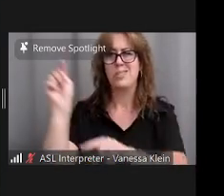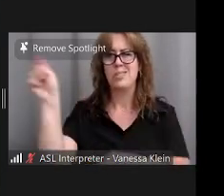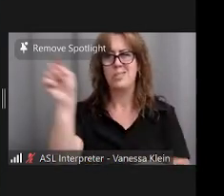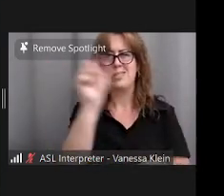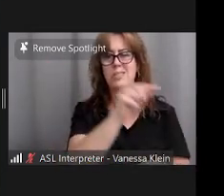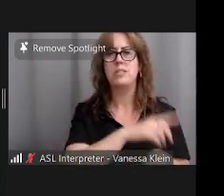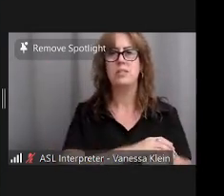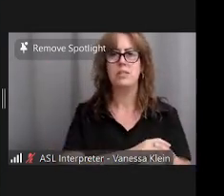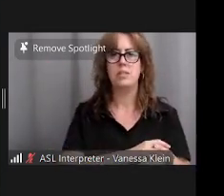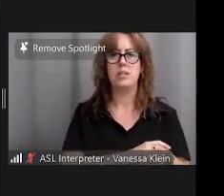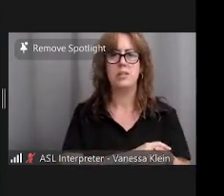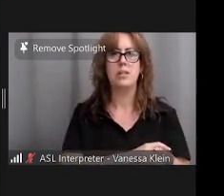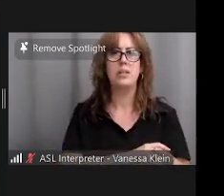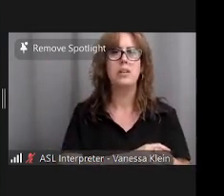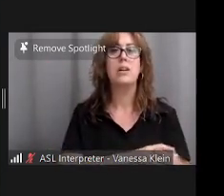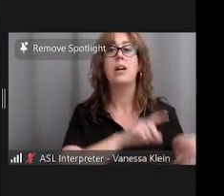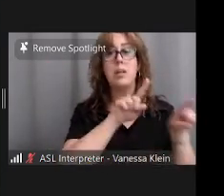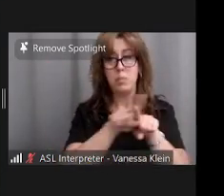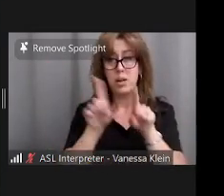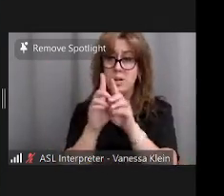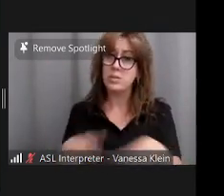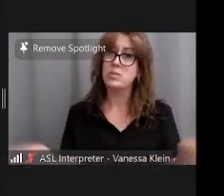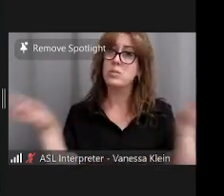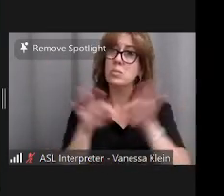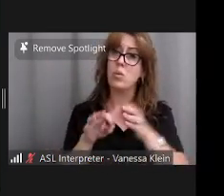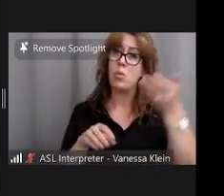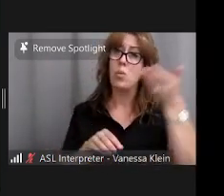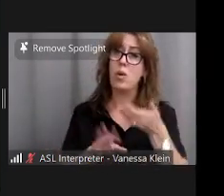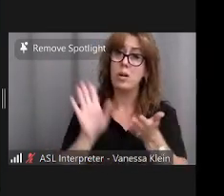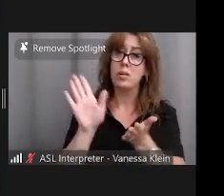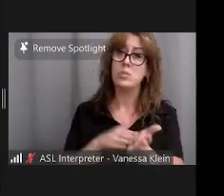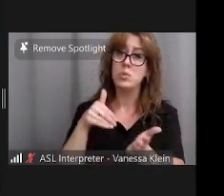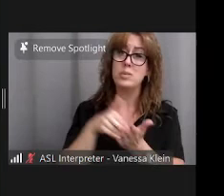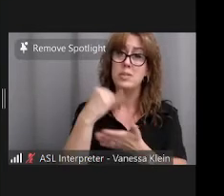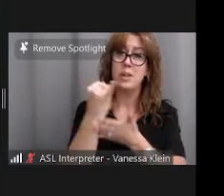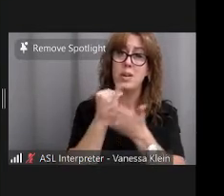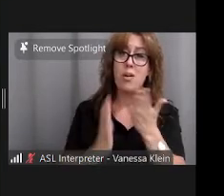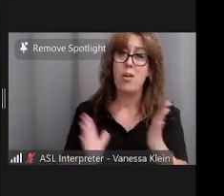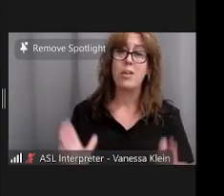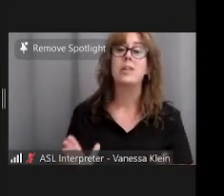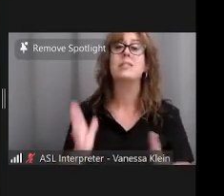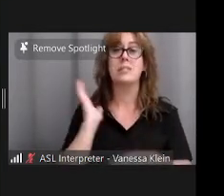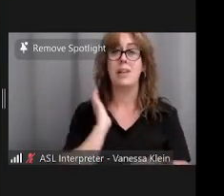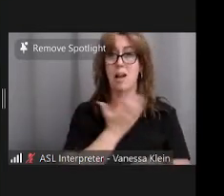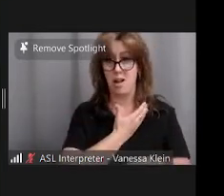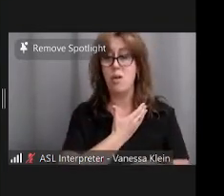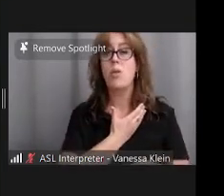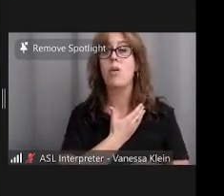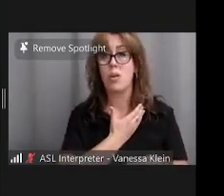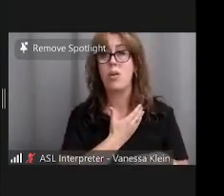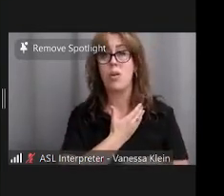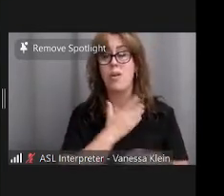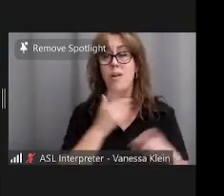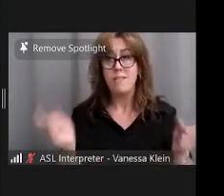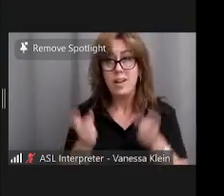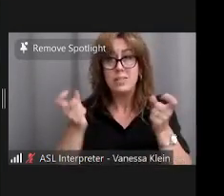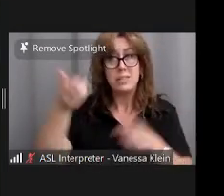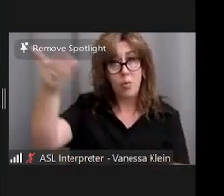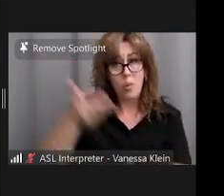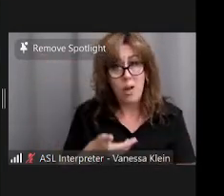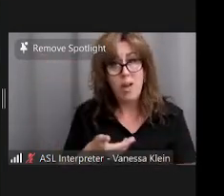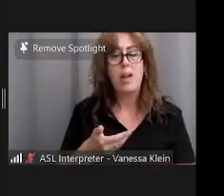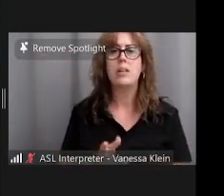our Aotearoa, our New Zealand artists into our festival, into our space as well. It's a very